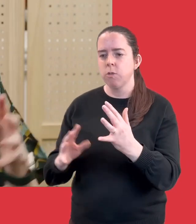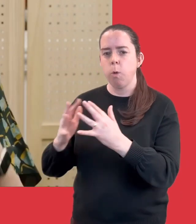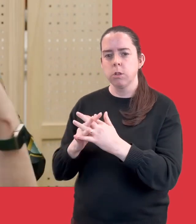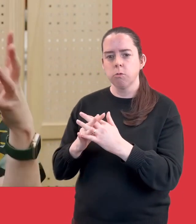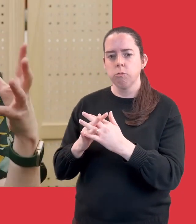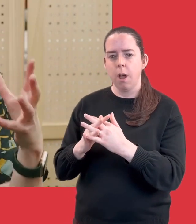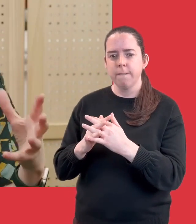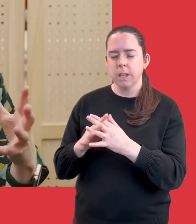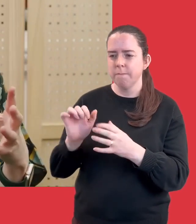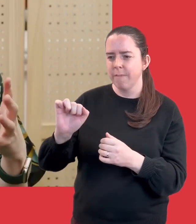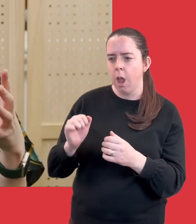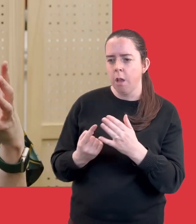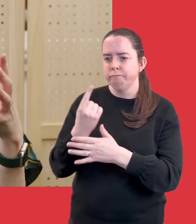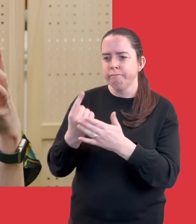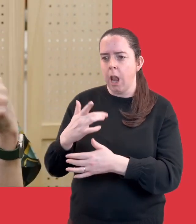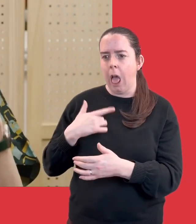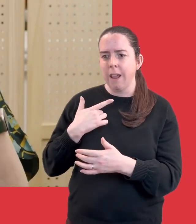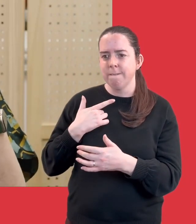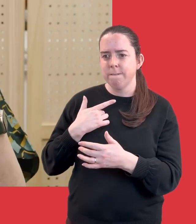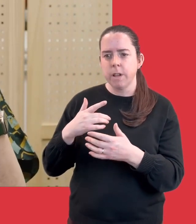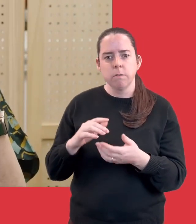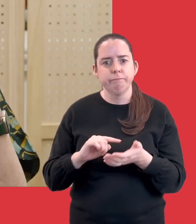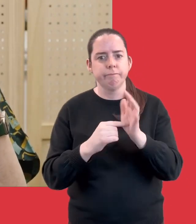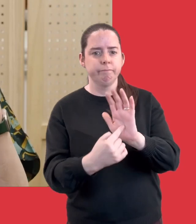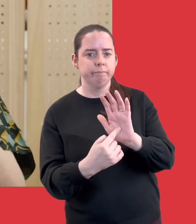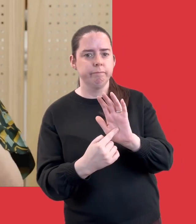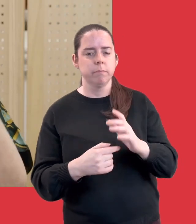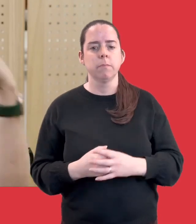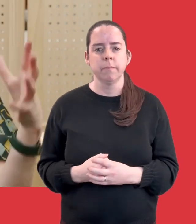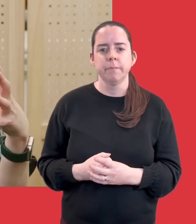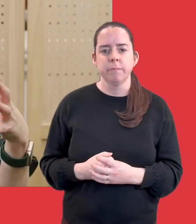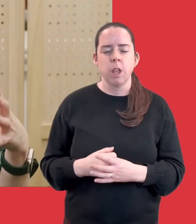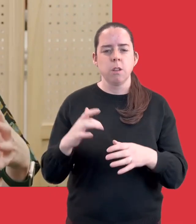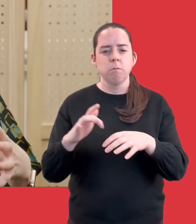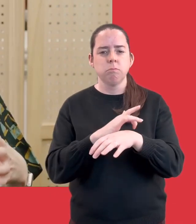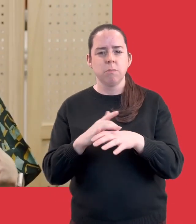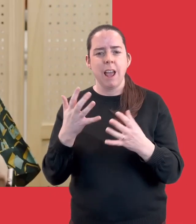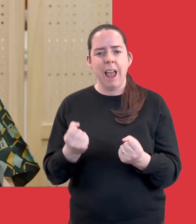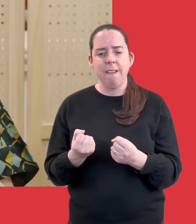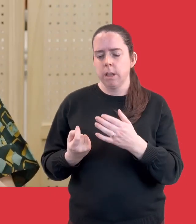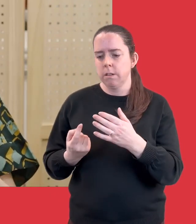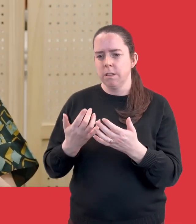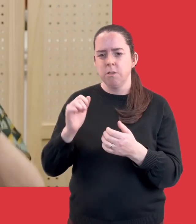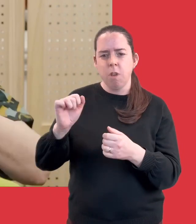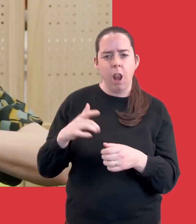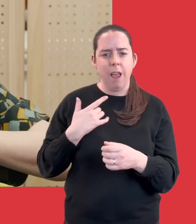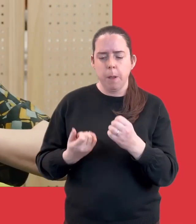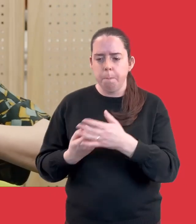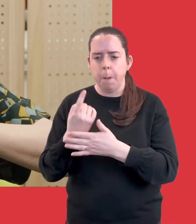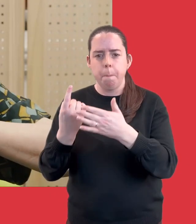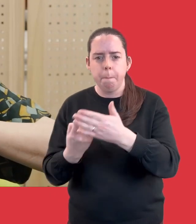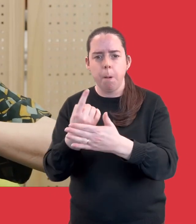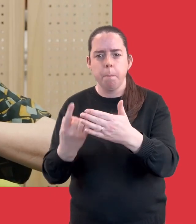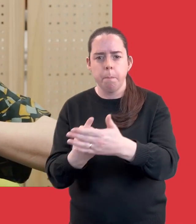Wollstonecraft reenact these episodes from her life. So the production does have an episodic quality, and we do